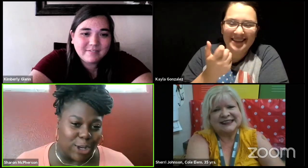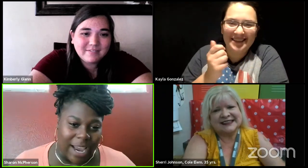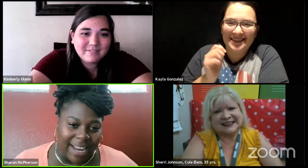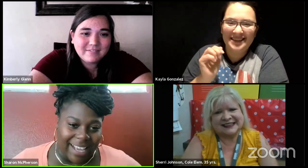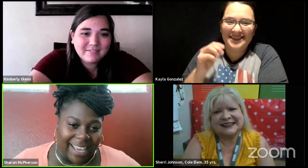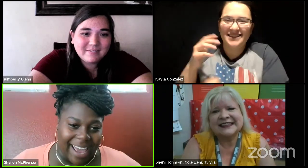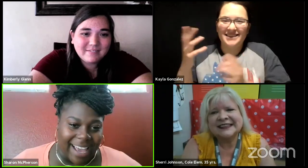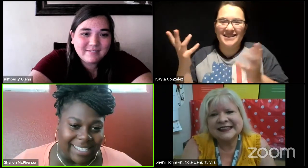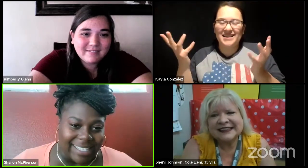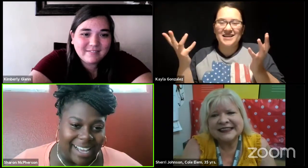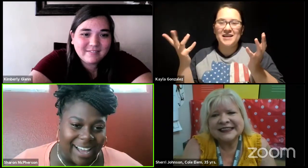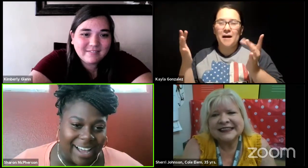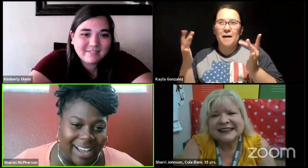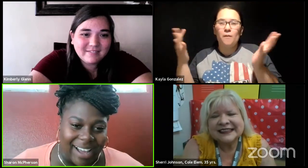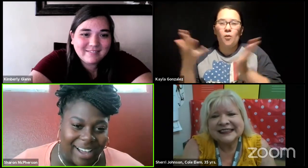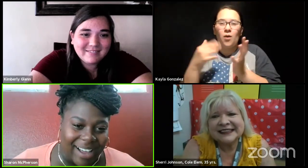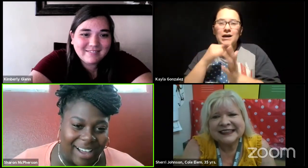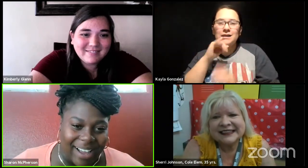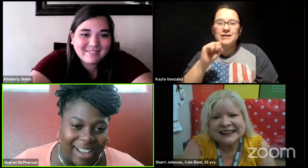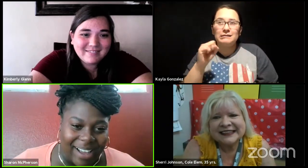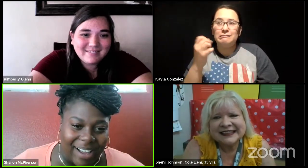I'm just gonna go ahead and guess.